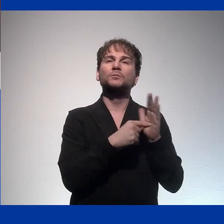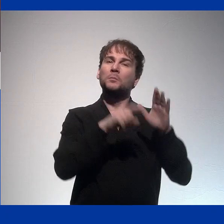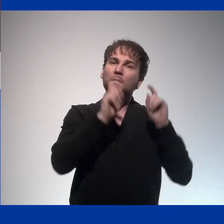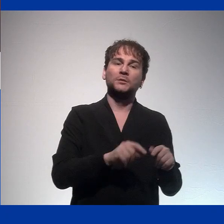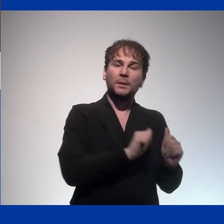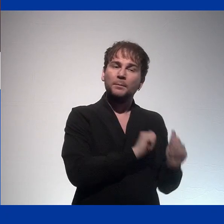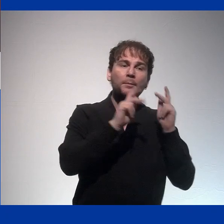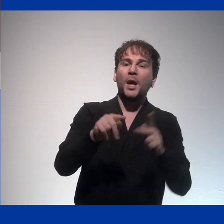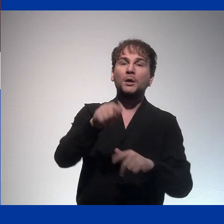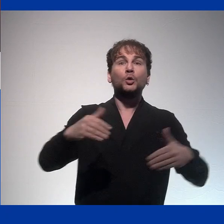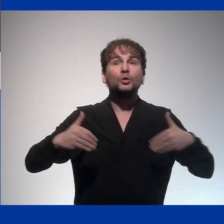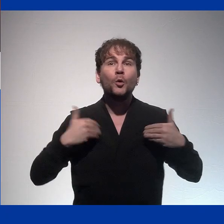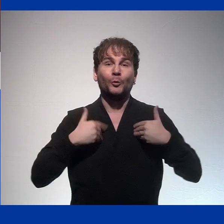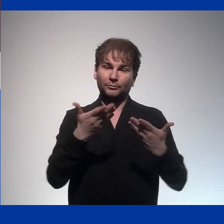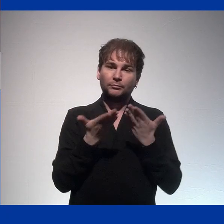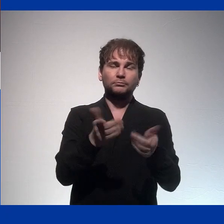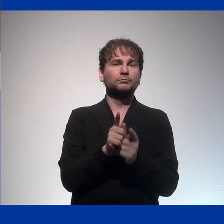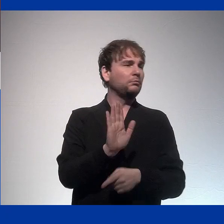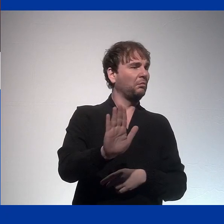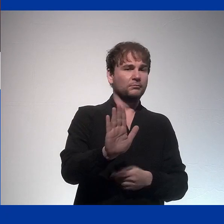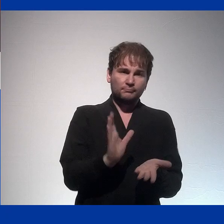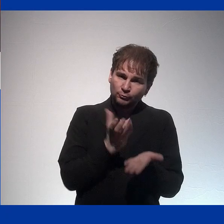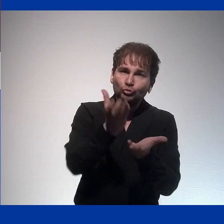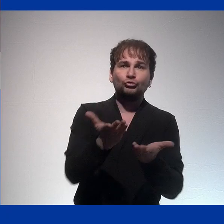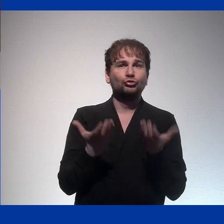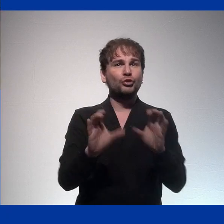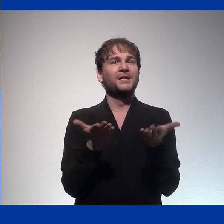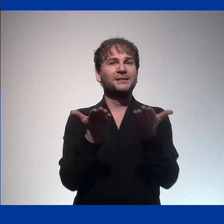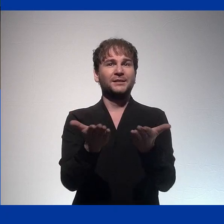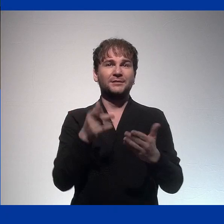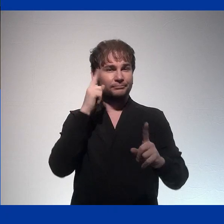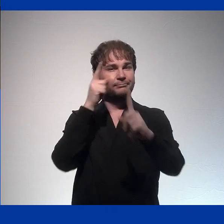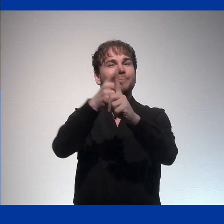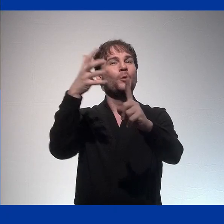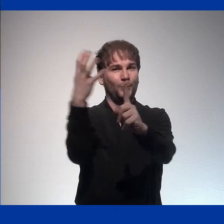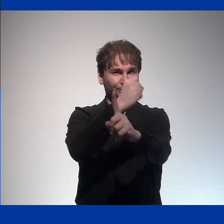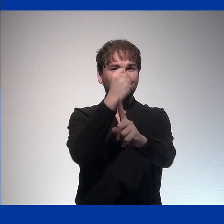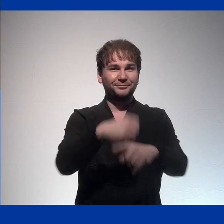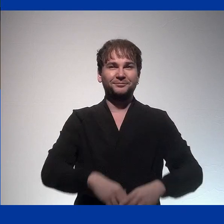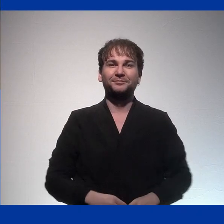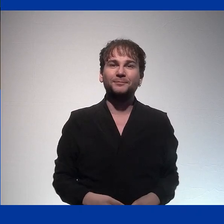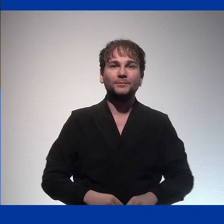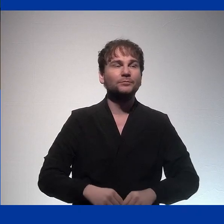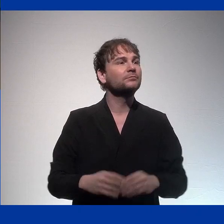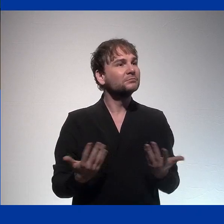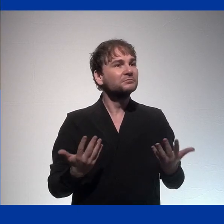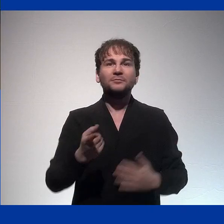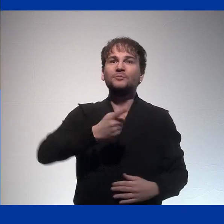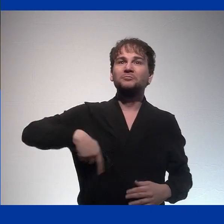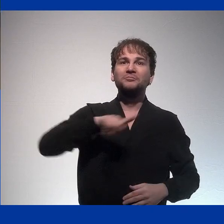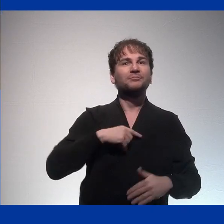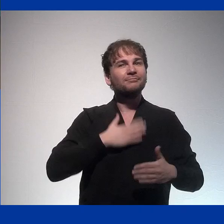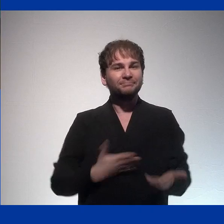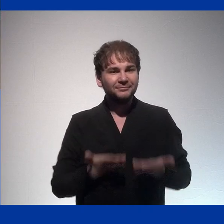you very much, and I wish you all the best in achieving your goals. Thank you, and now I can say it once again. Yes, thank you, Janez